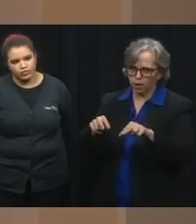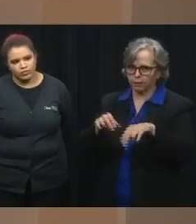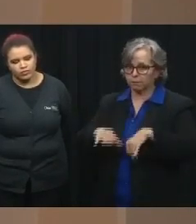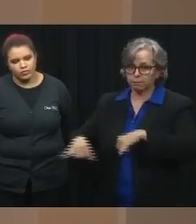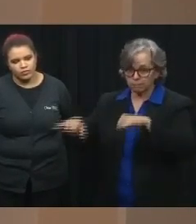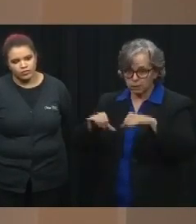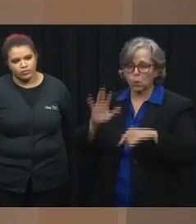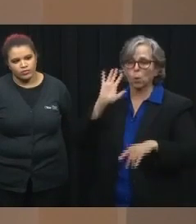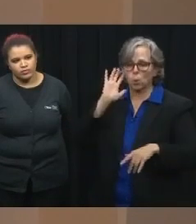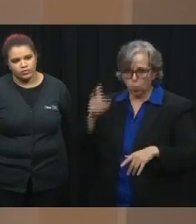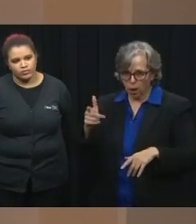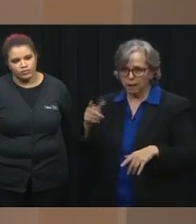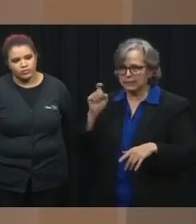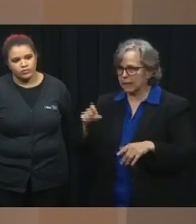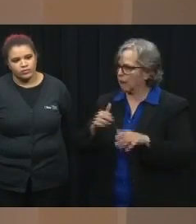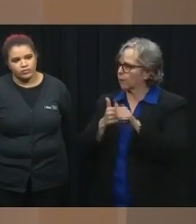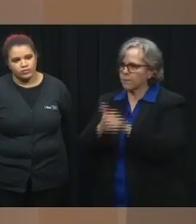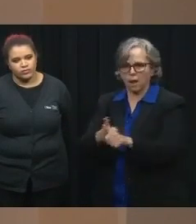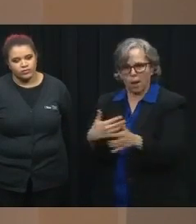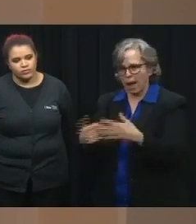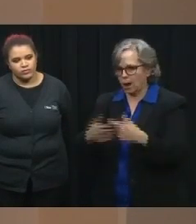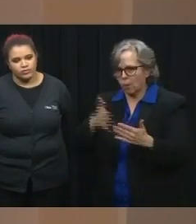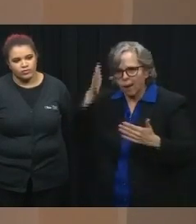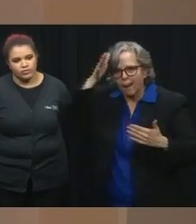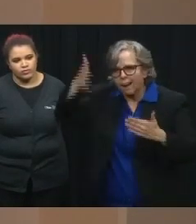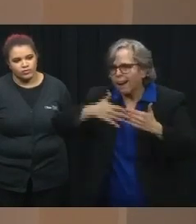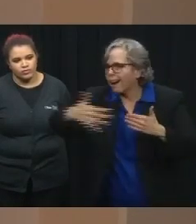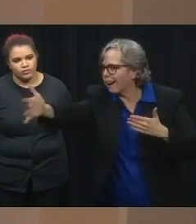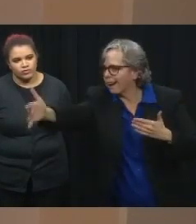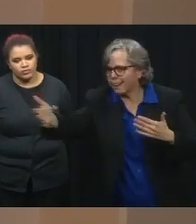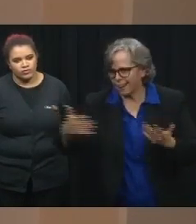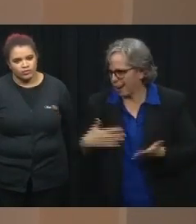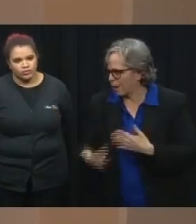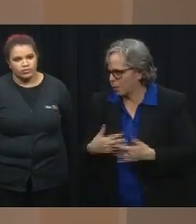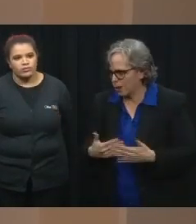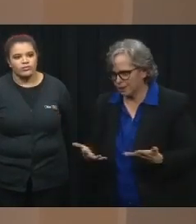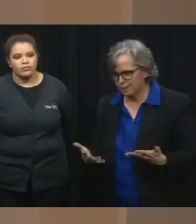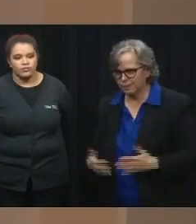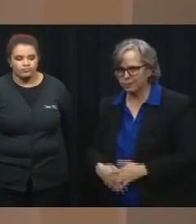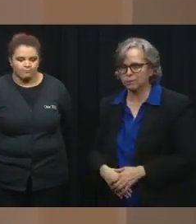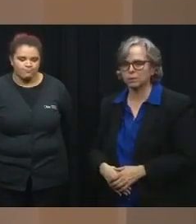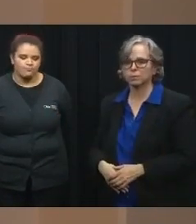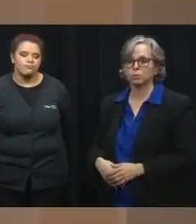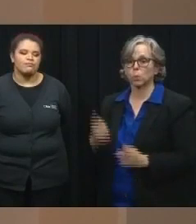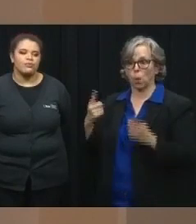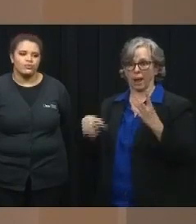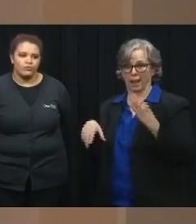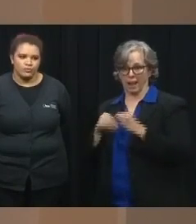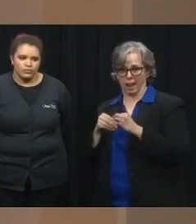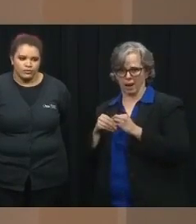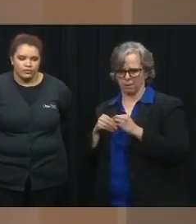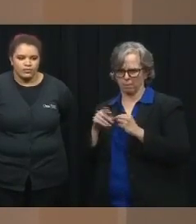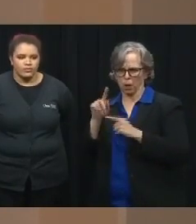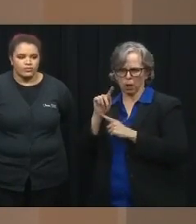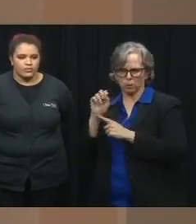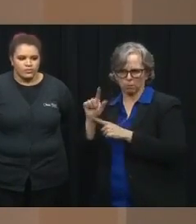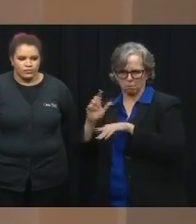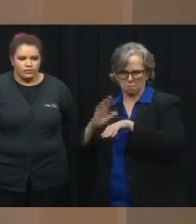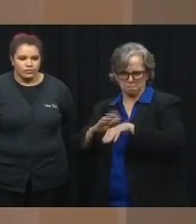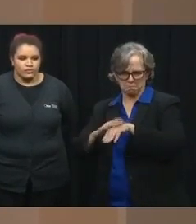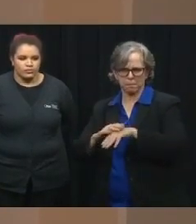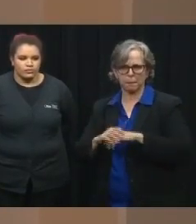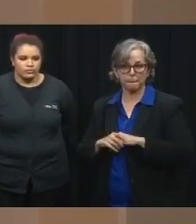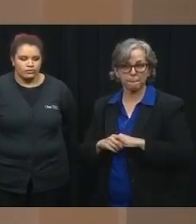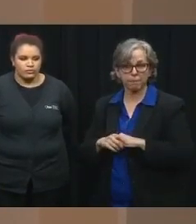not operating now. Now, one additional tool. If an individual is in any way